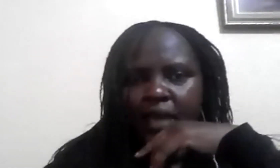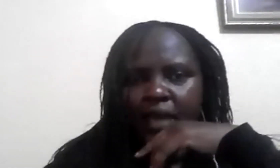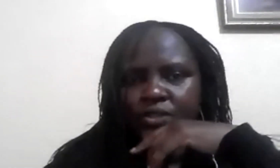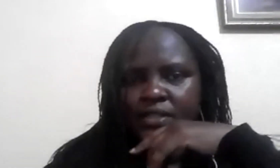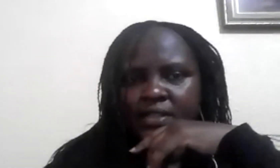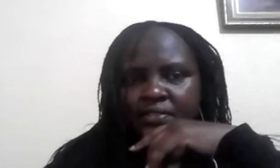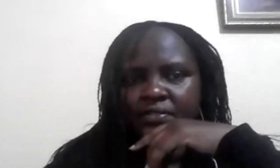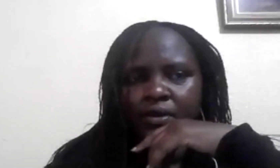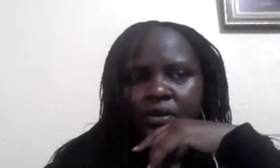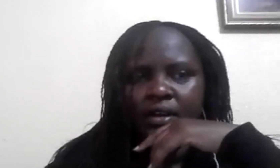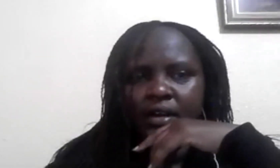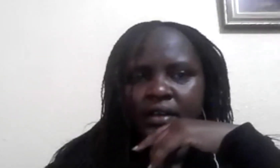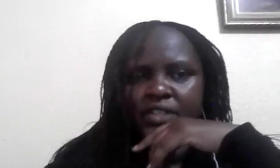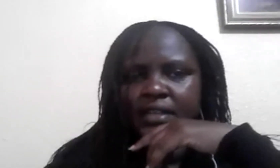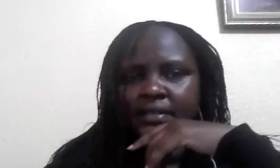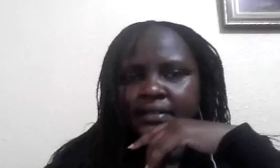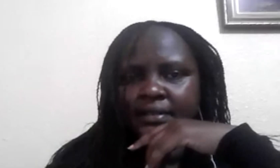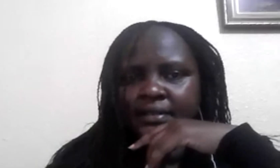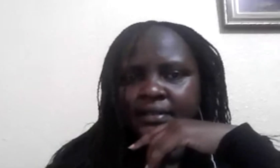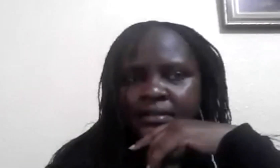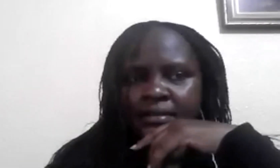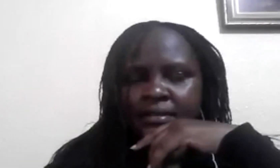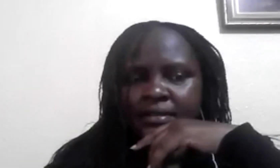Are you there, Joseph or Jen?